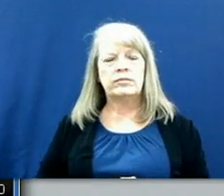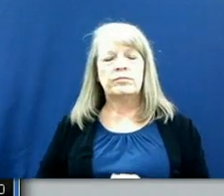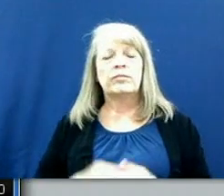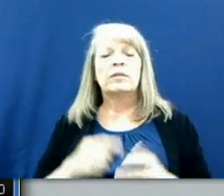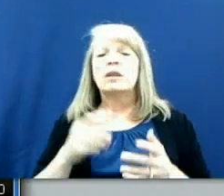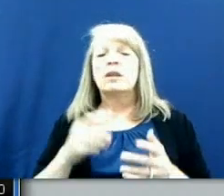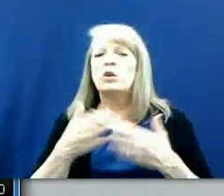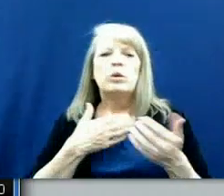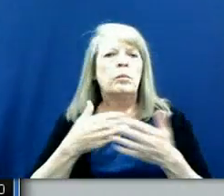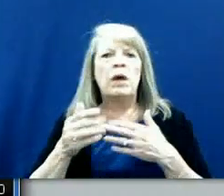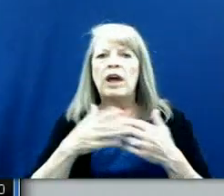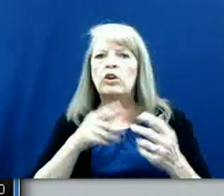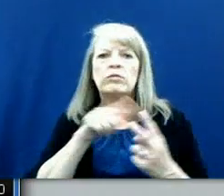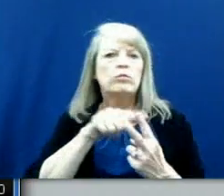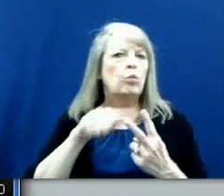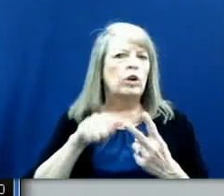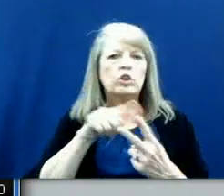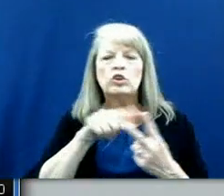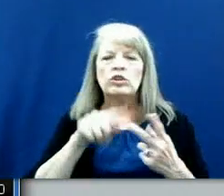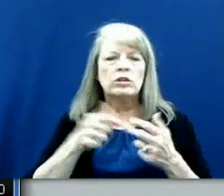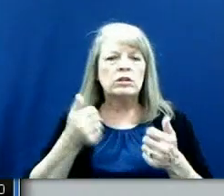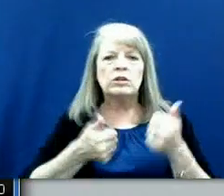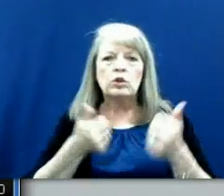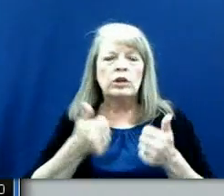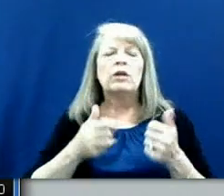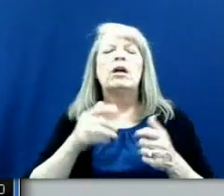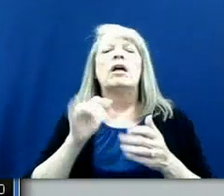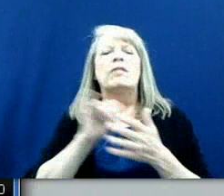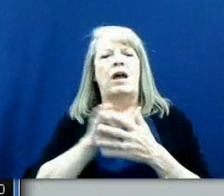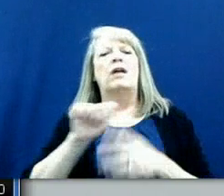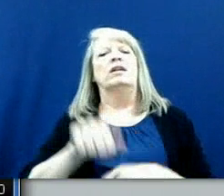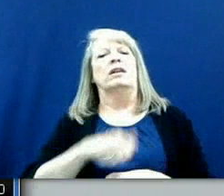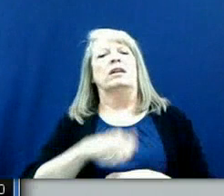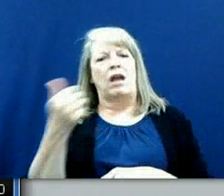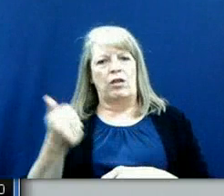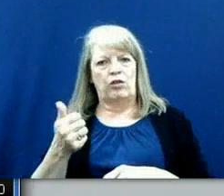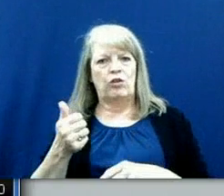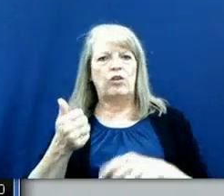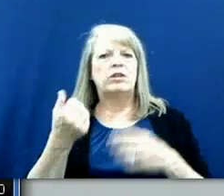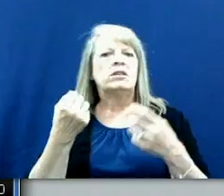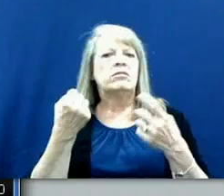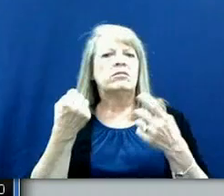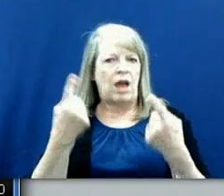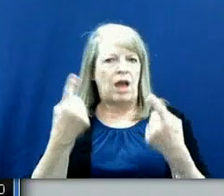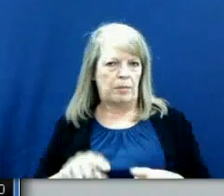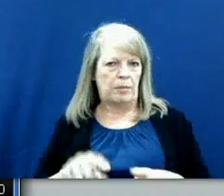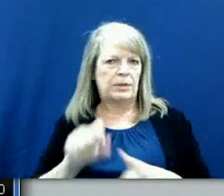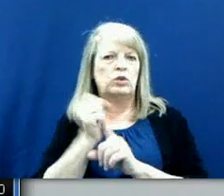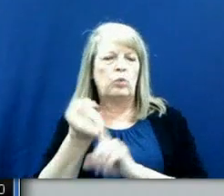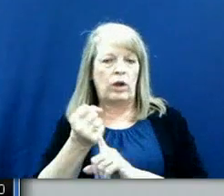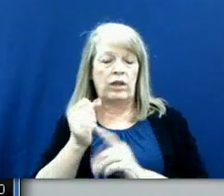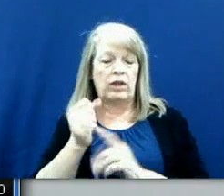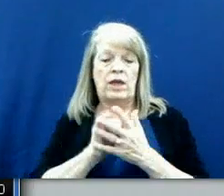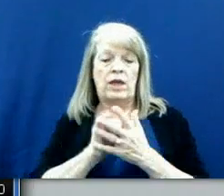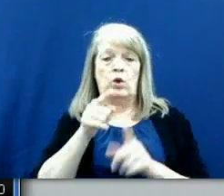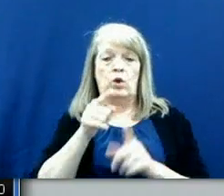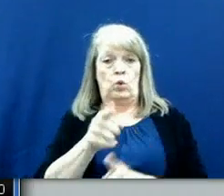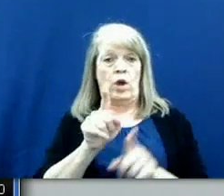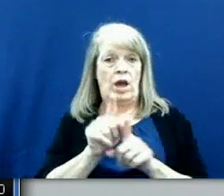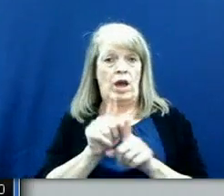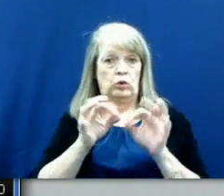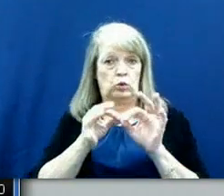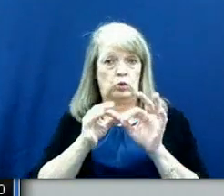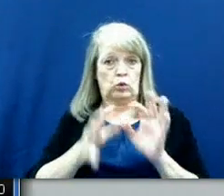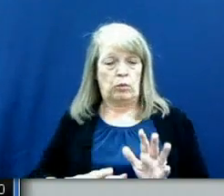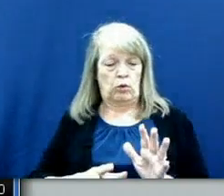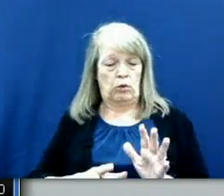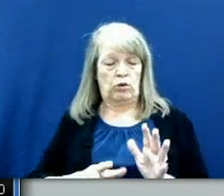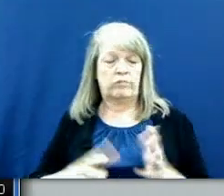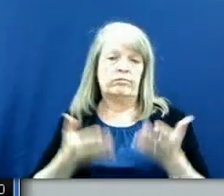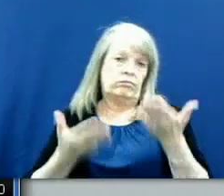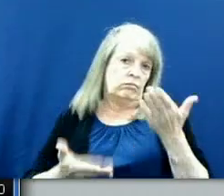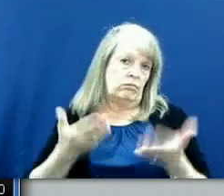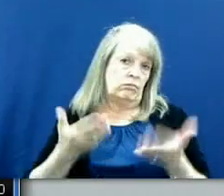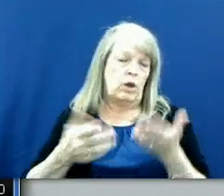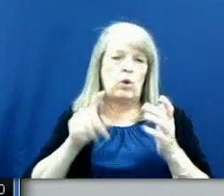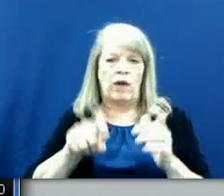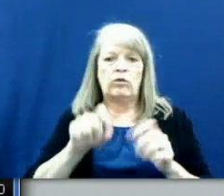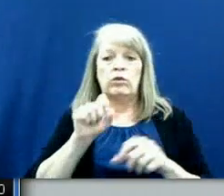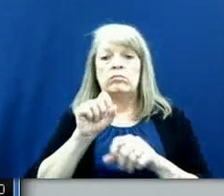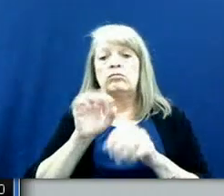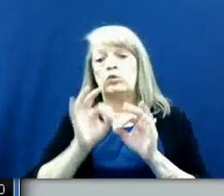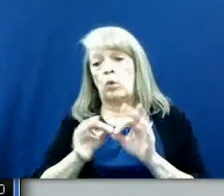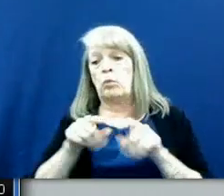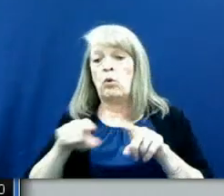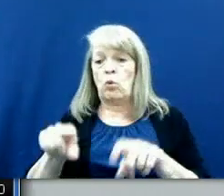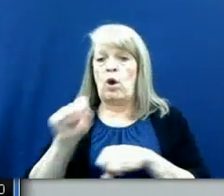In either case, this is another situation where, as an interpreter, you may be asked to interpret in a work